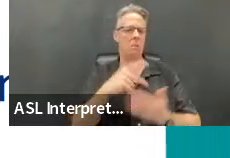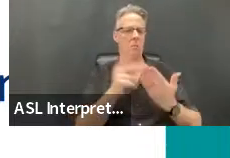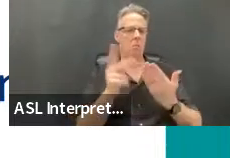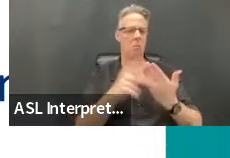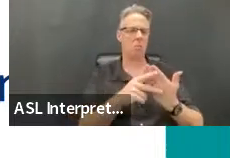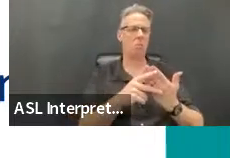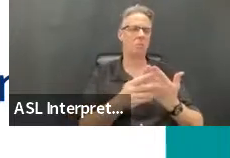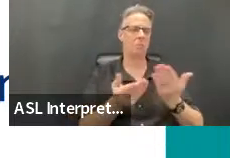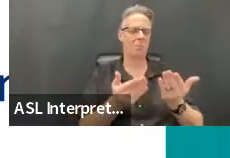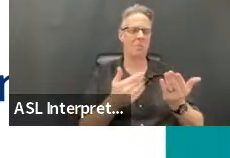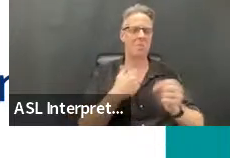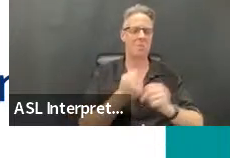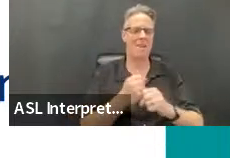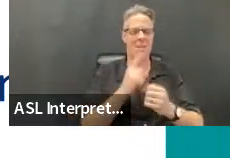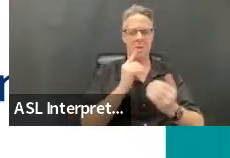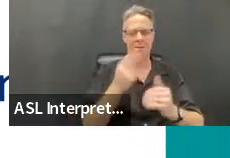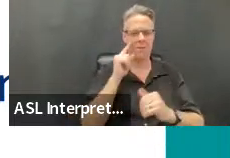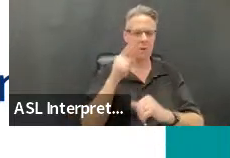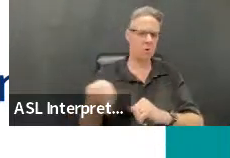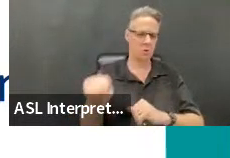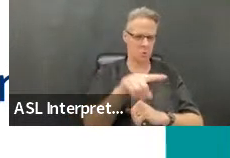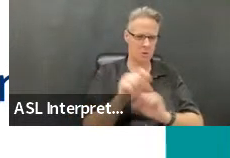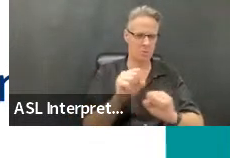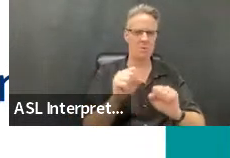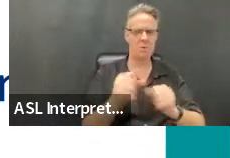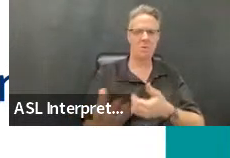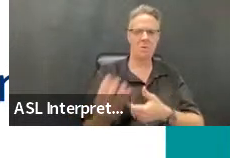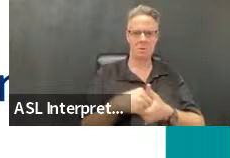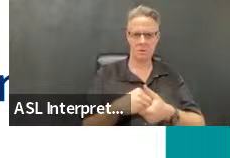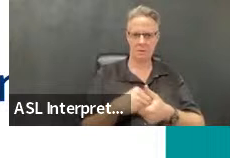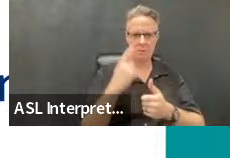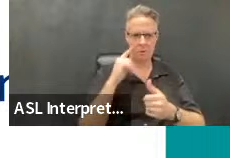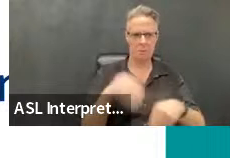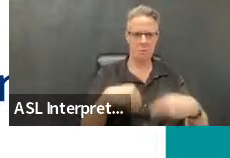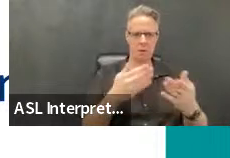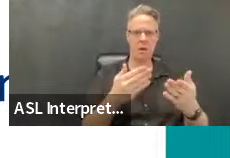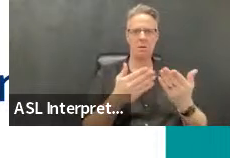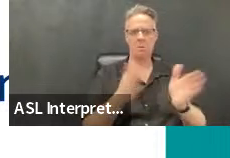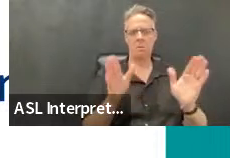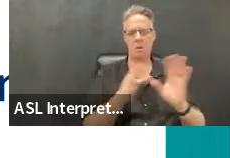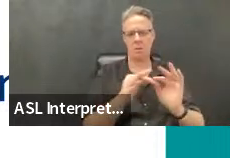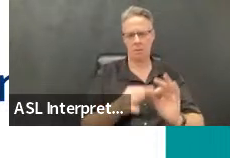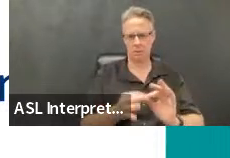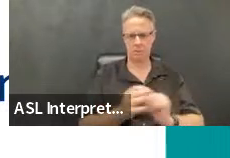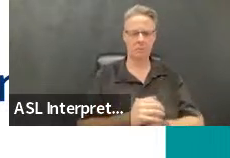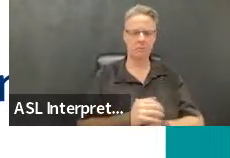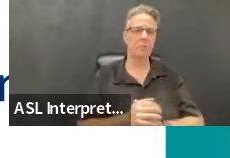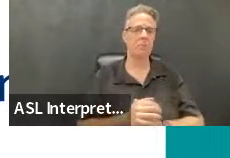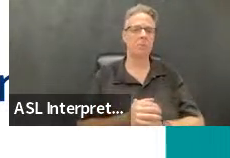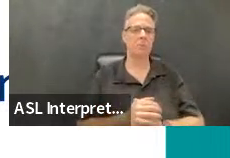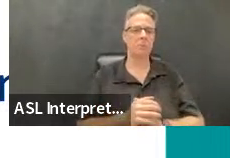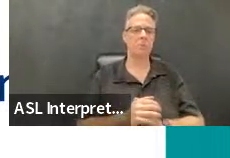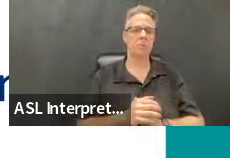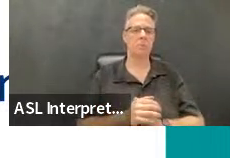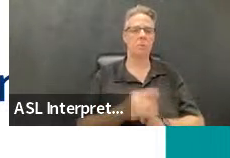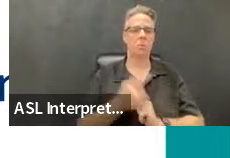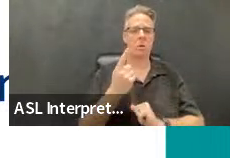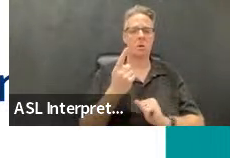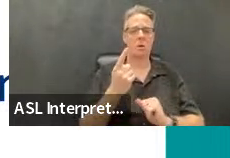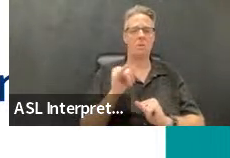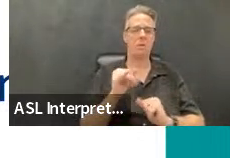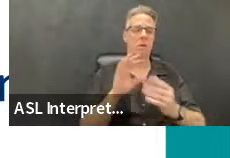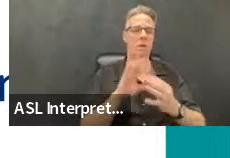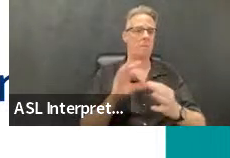steps to make it a little easier folks to participate and provide public comment. One of the comments